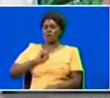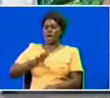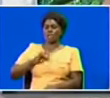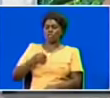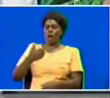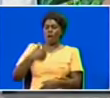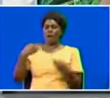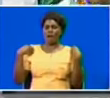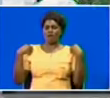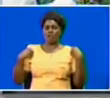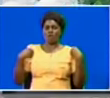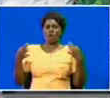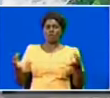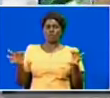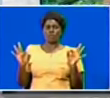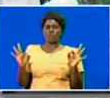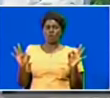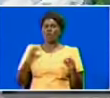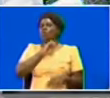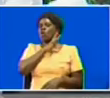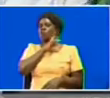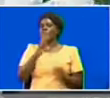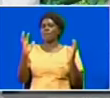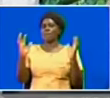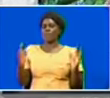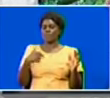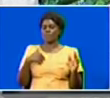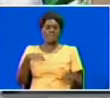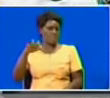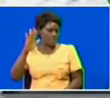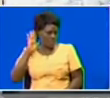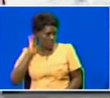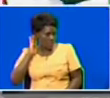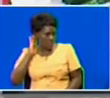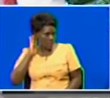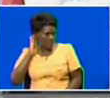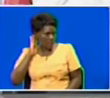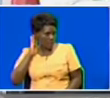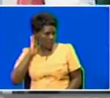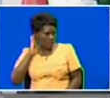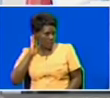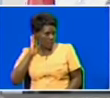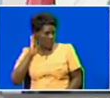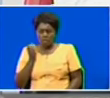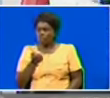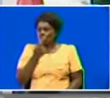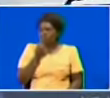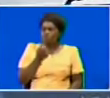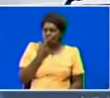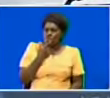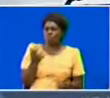uniform. The biggest complaint that I've come across from every person, someone is selling cereals, njugu karanga,